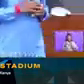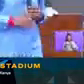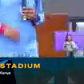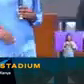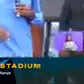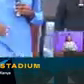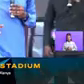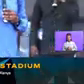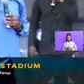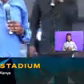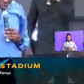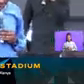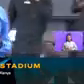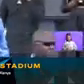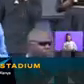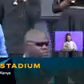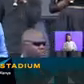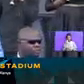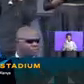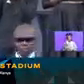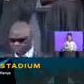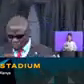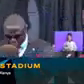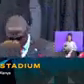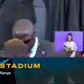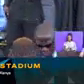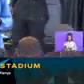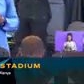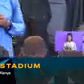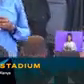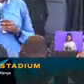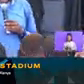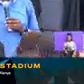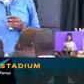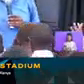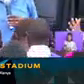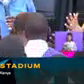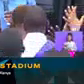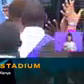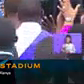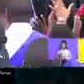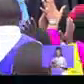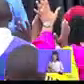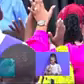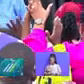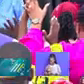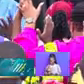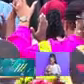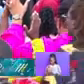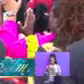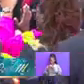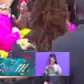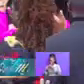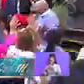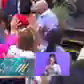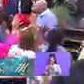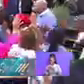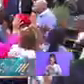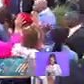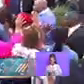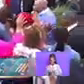now I use this woman here sorry I use this woman here as a point of